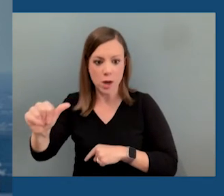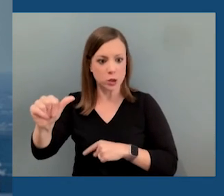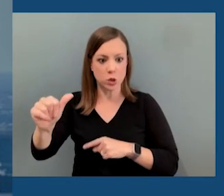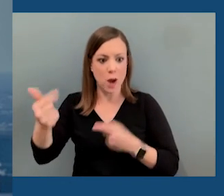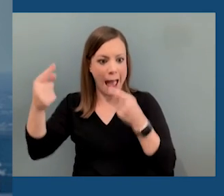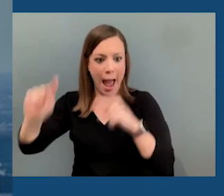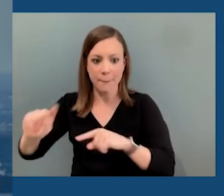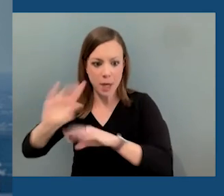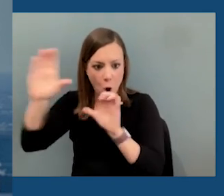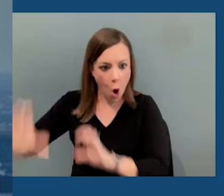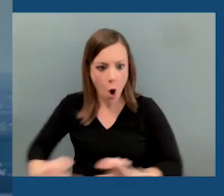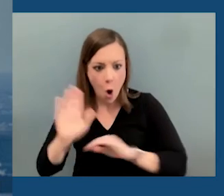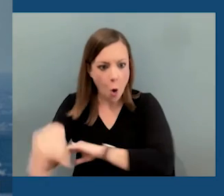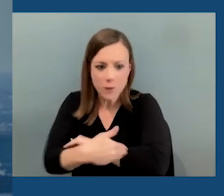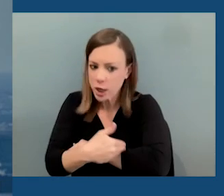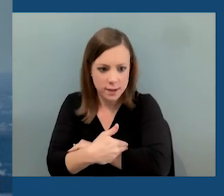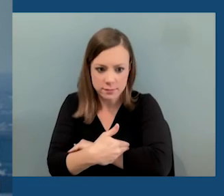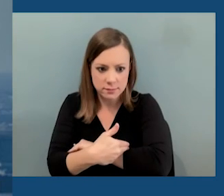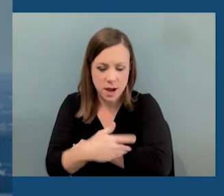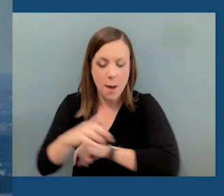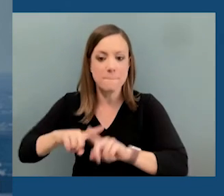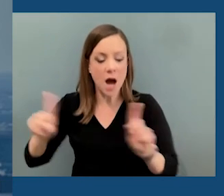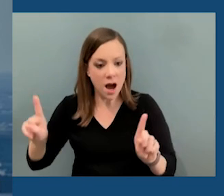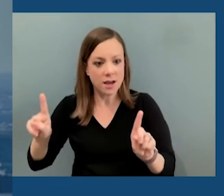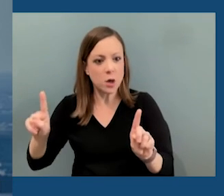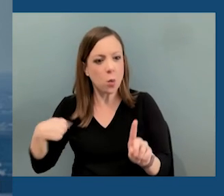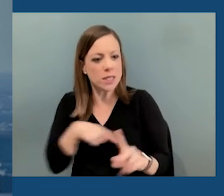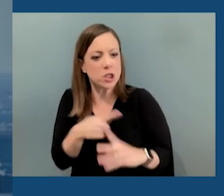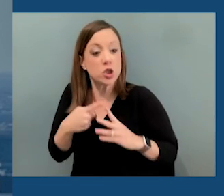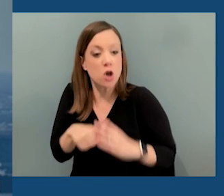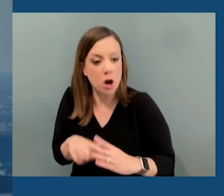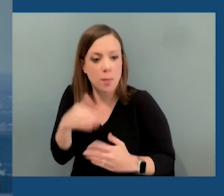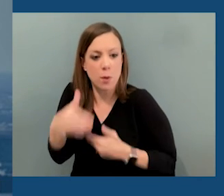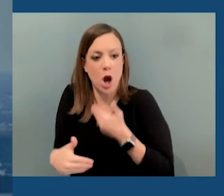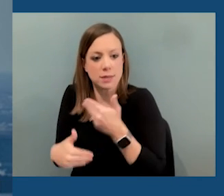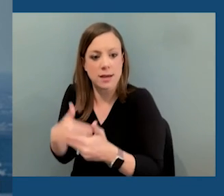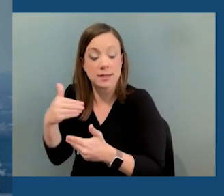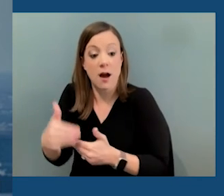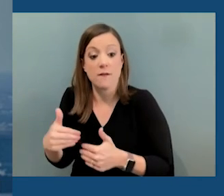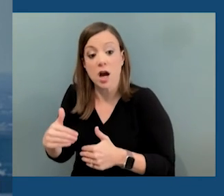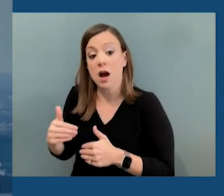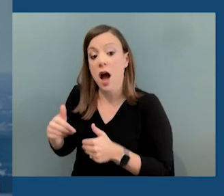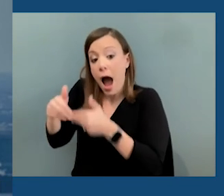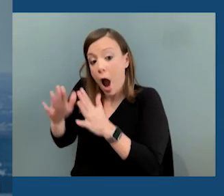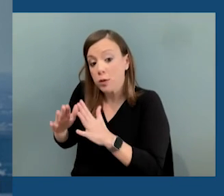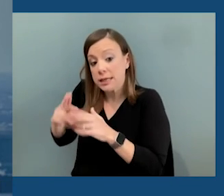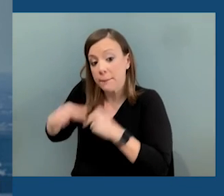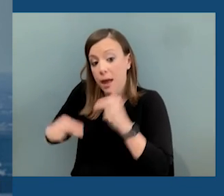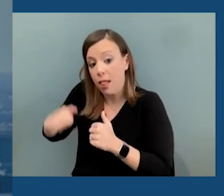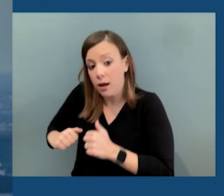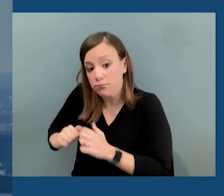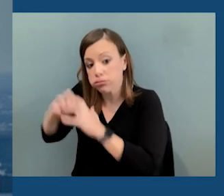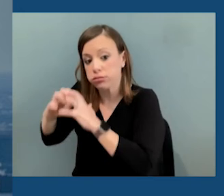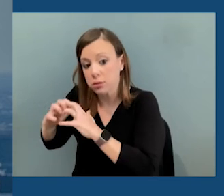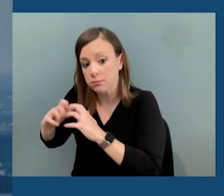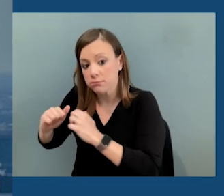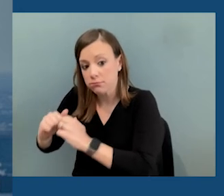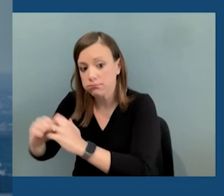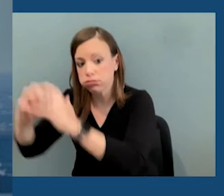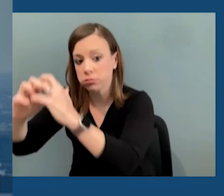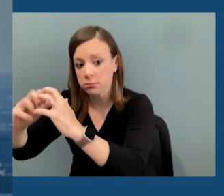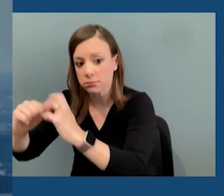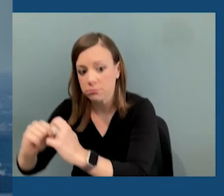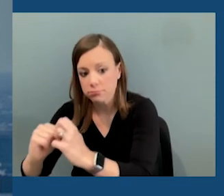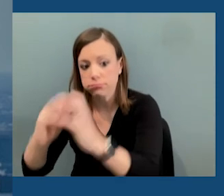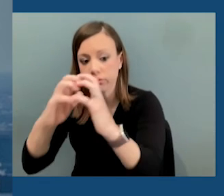process. And it's a whole array of what we can do. Kickstart housing construction, convert empty towers and office space into housing,